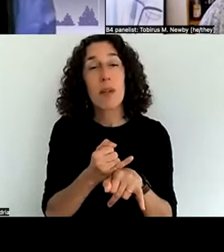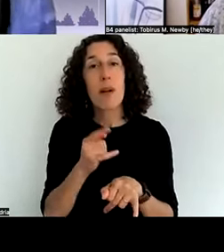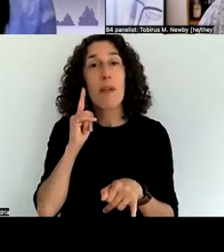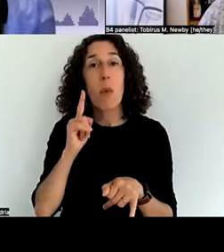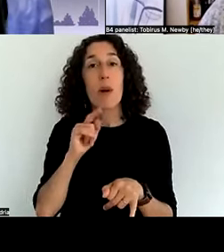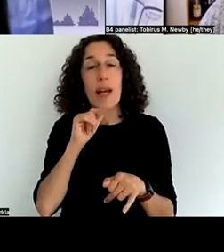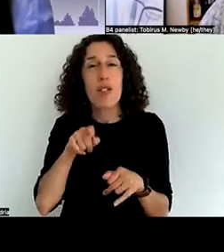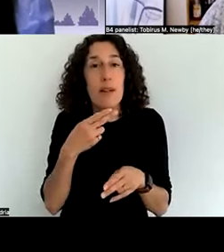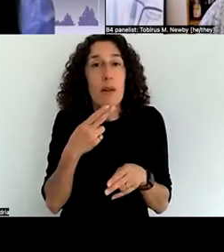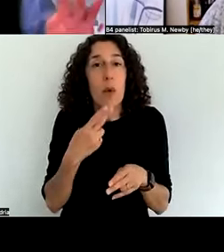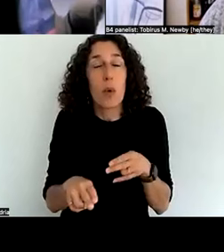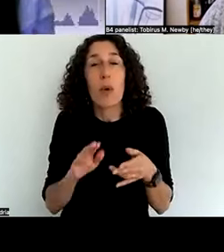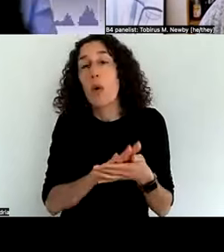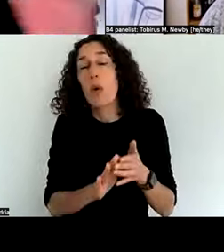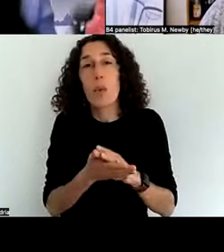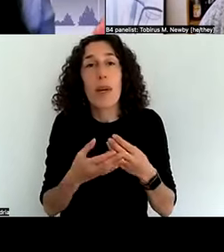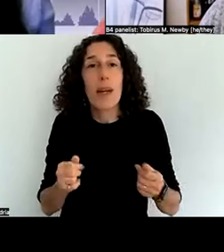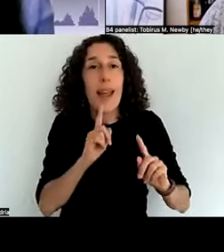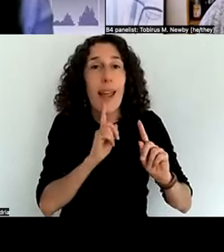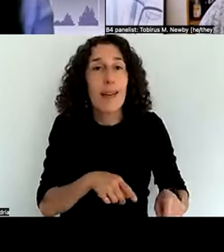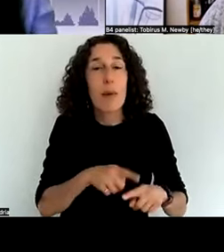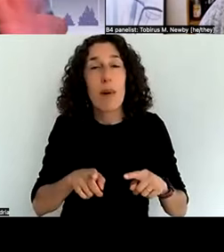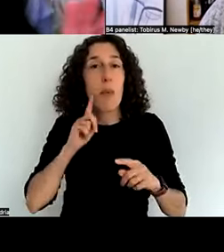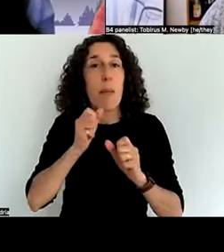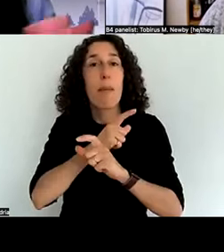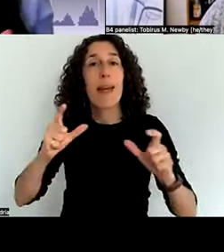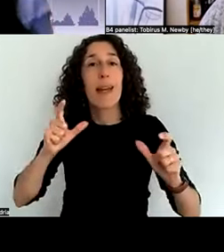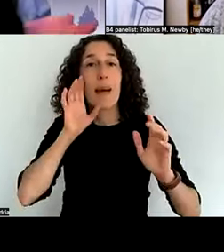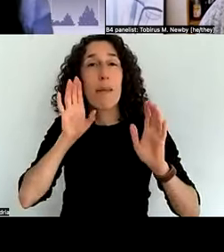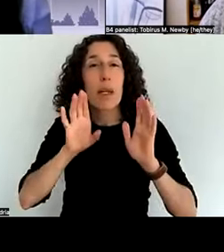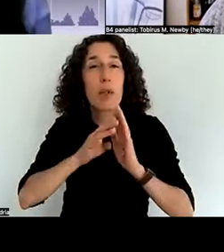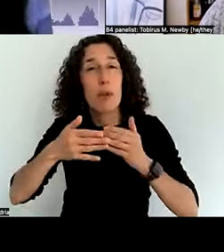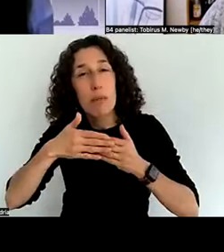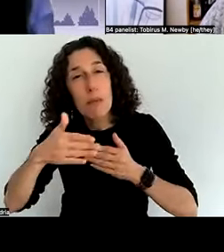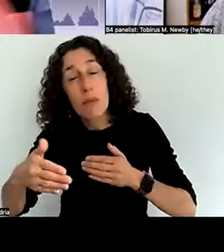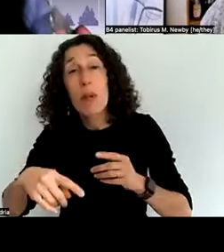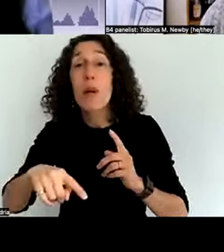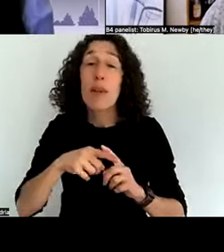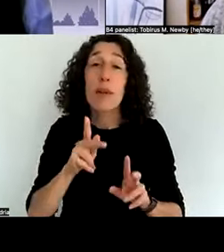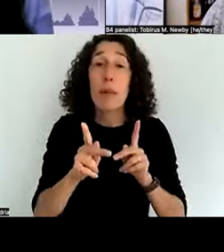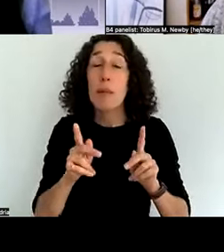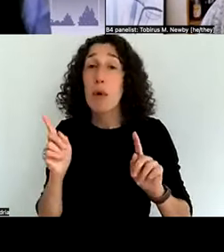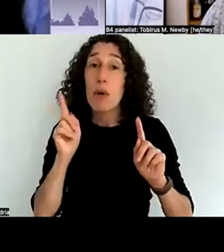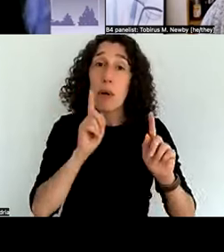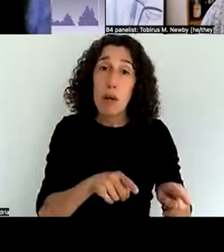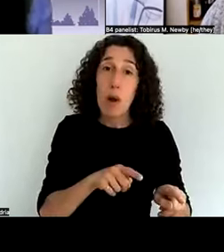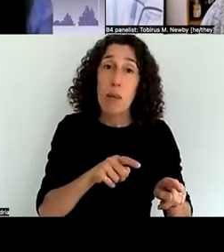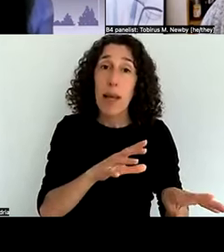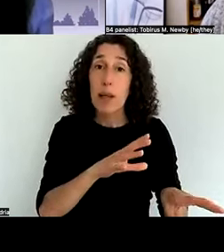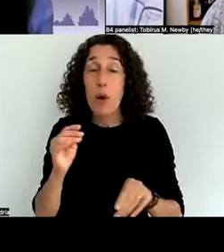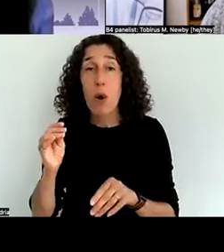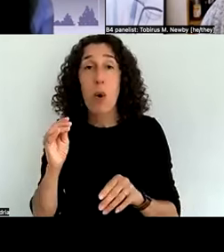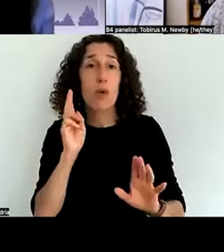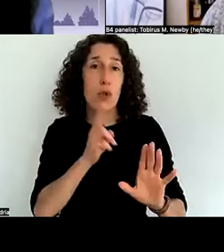campus, right? You know, people are coming in, they're leaving, they're graduating, which is just the nature of it. And